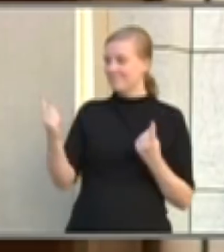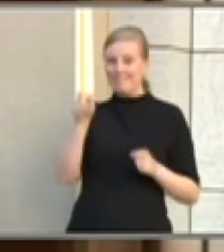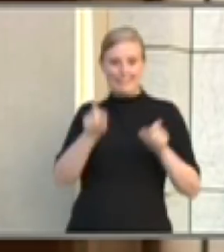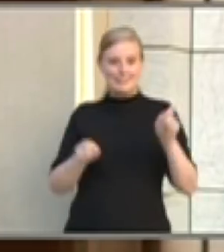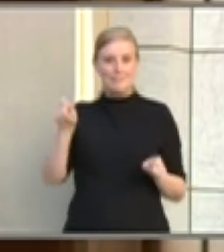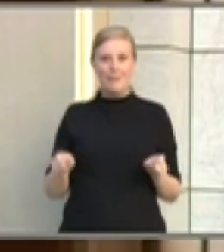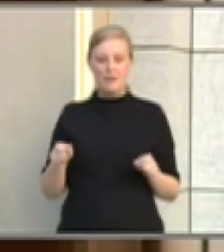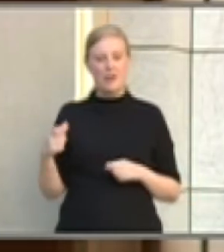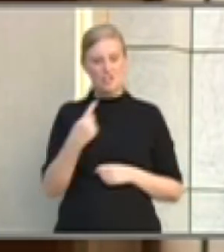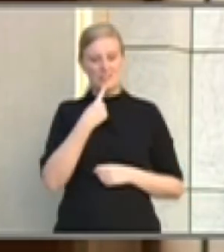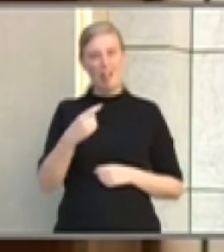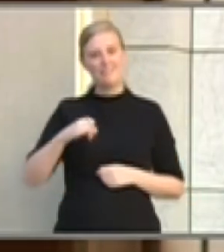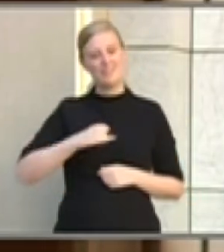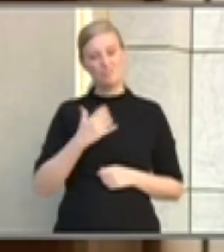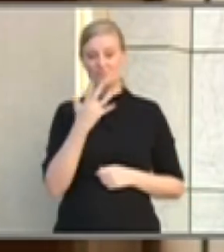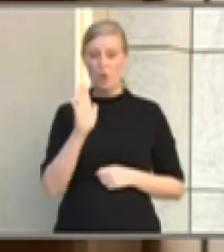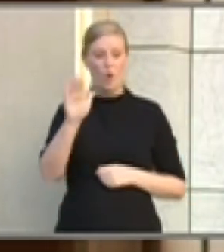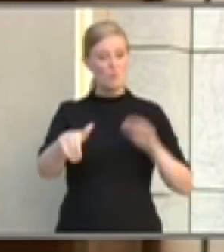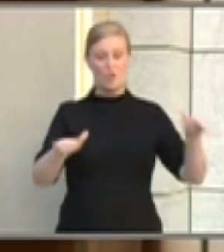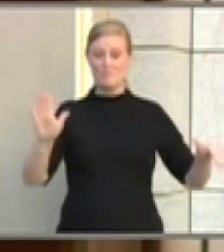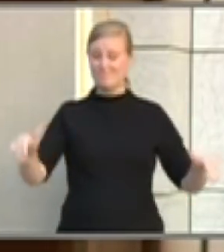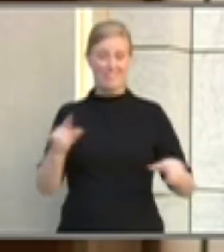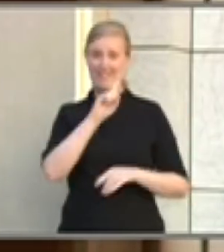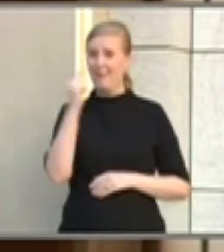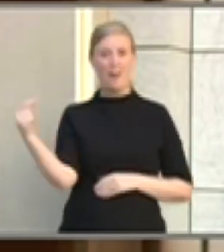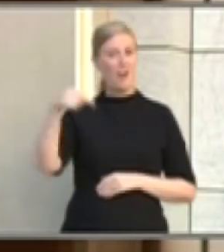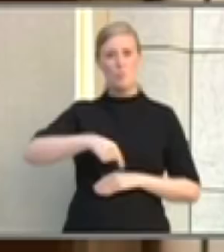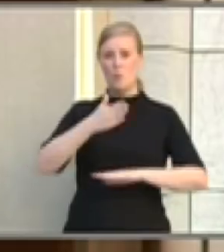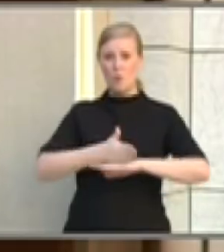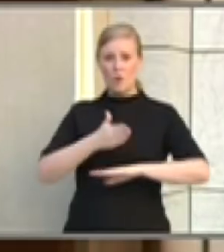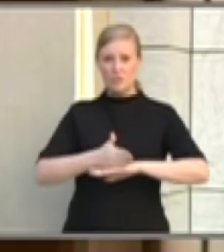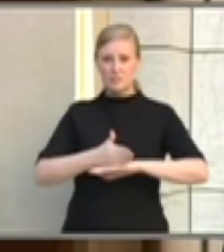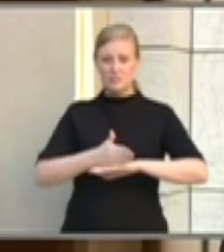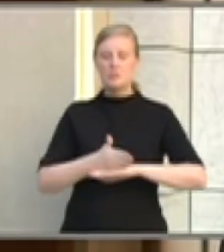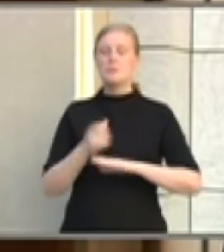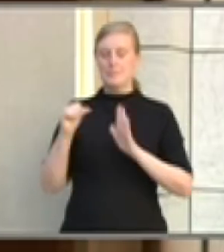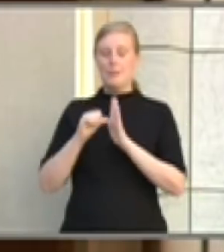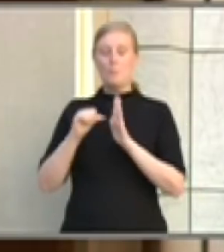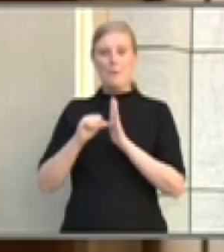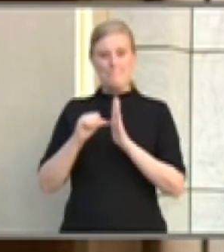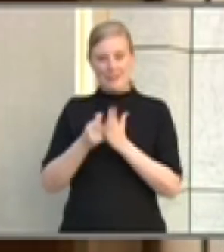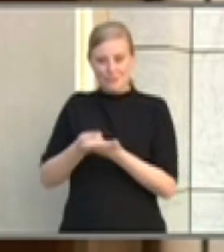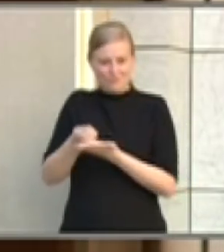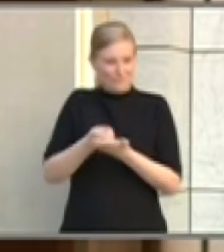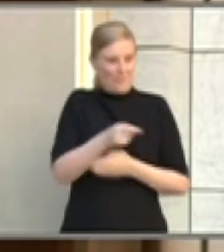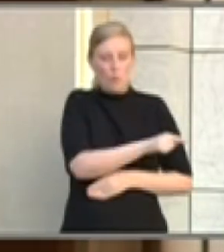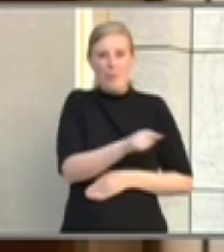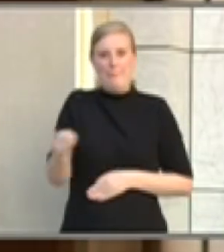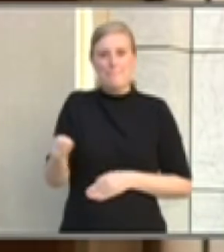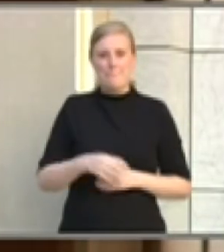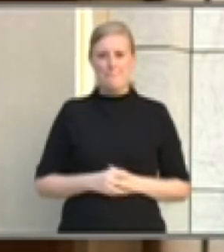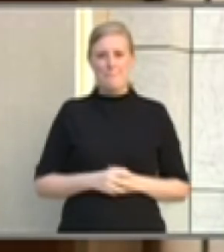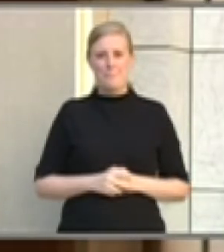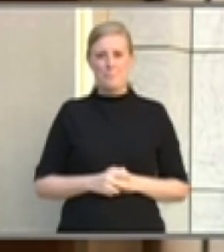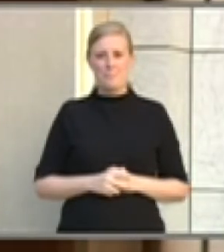that lifeline in the months ahead. We have already boosted the job seeker payment for those